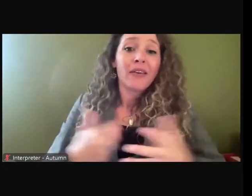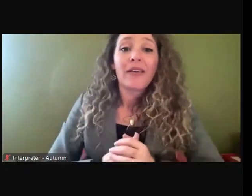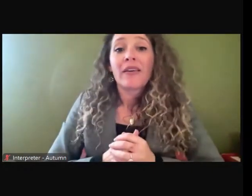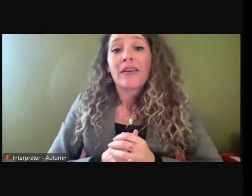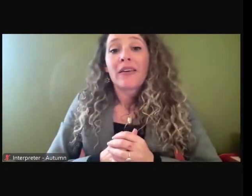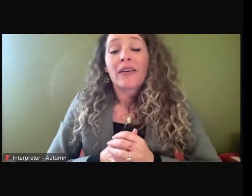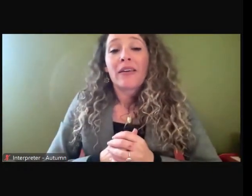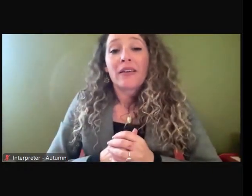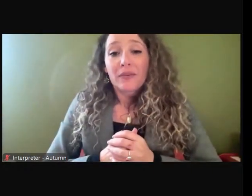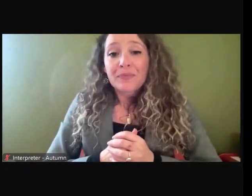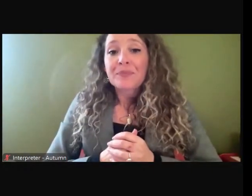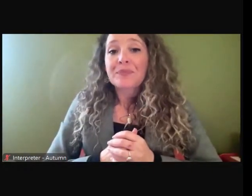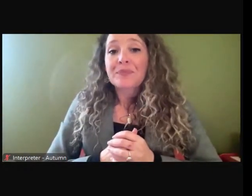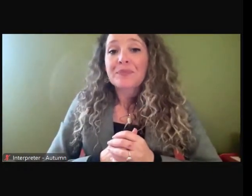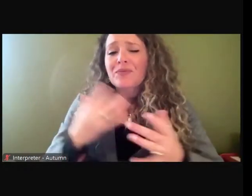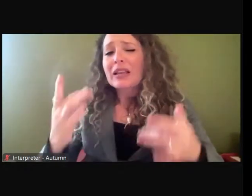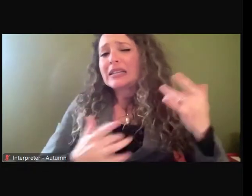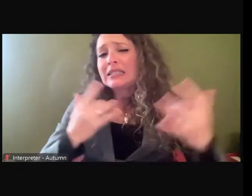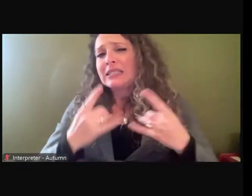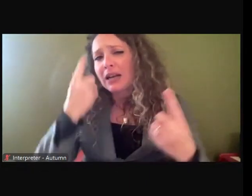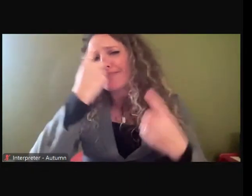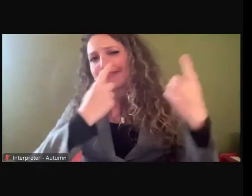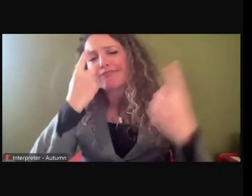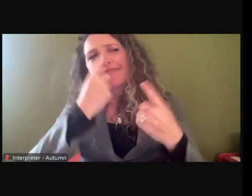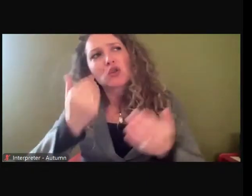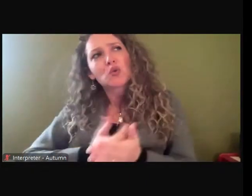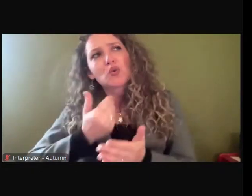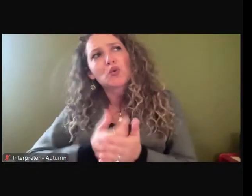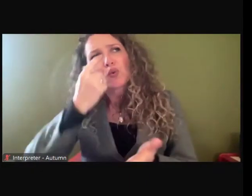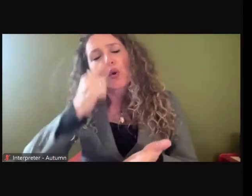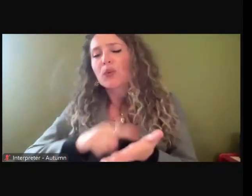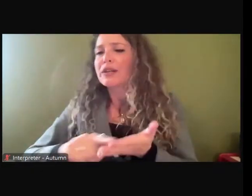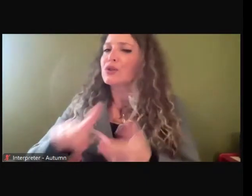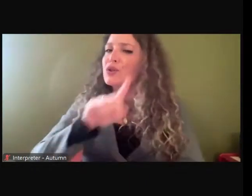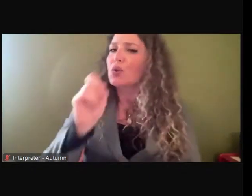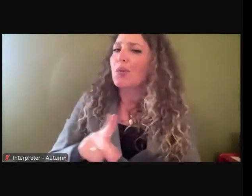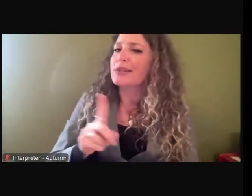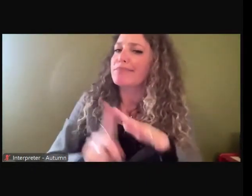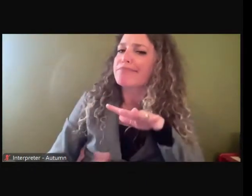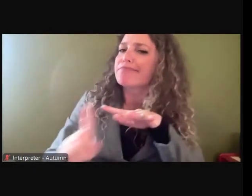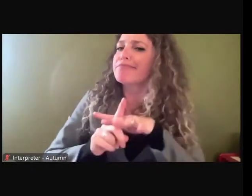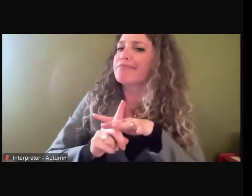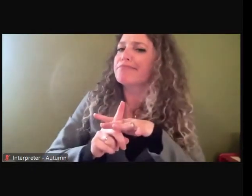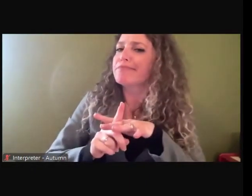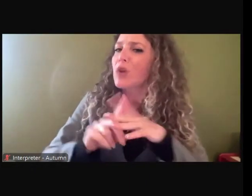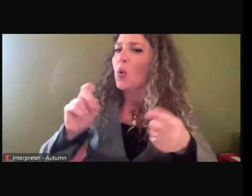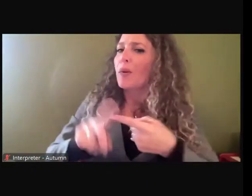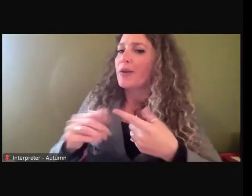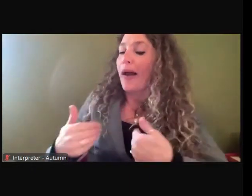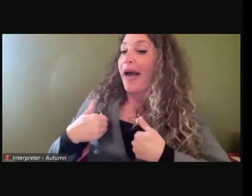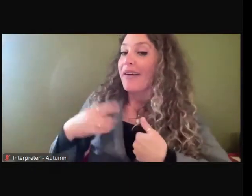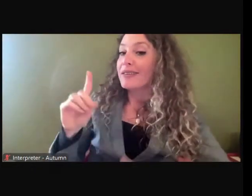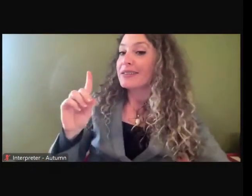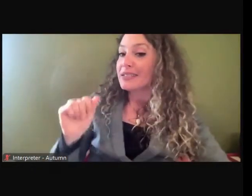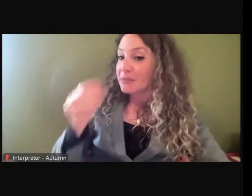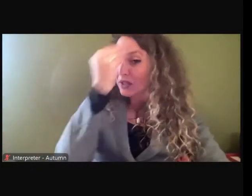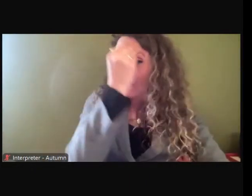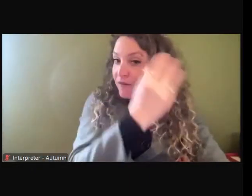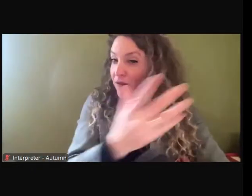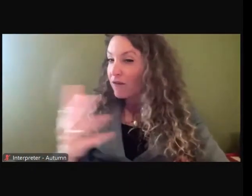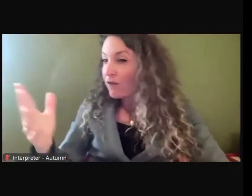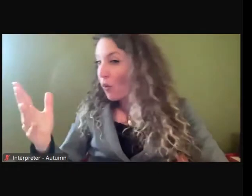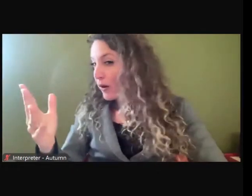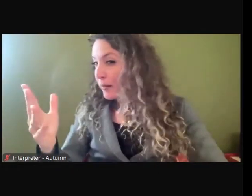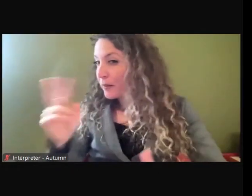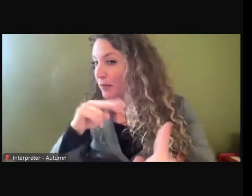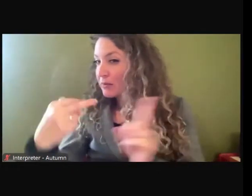And it's exciting to think about what new research questions emerge once you have a disability-informed perspective. You stop kind of accepting